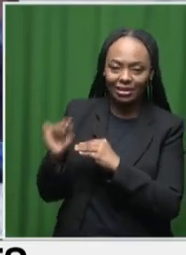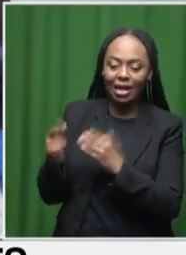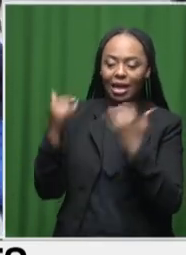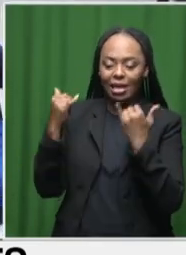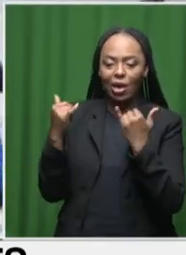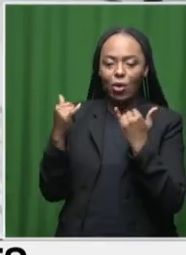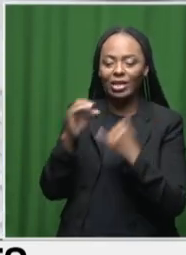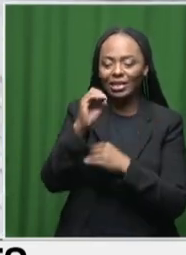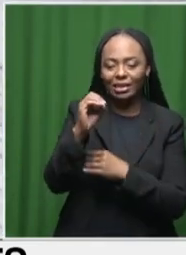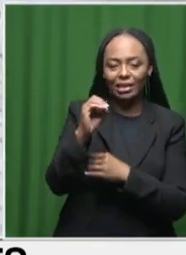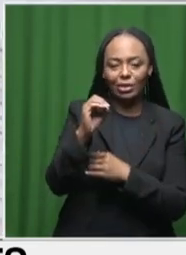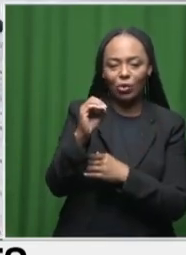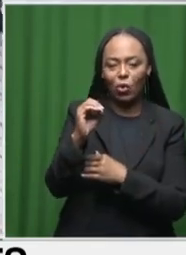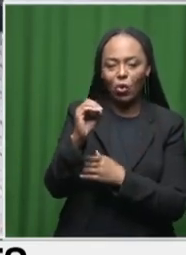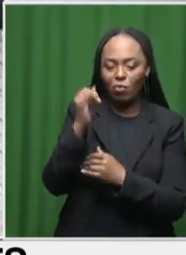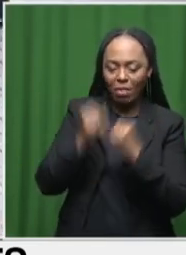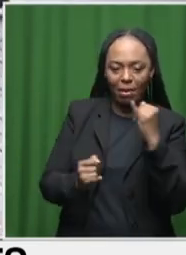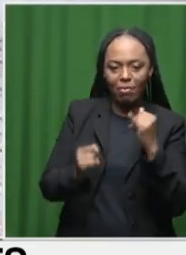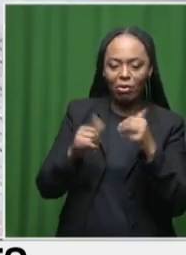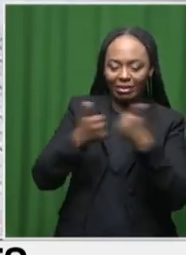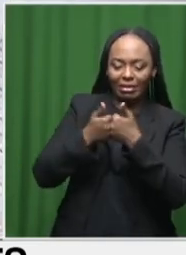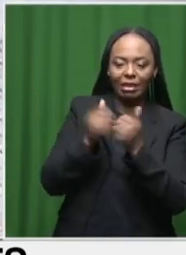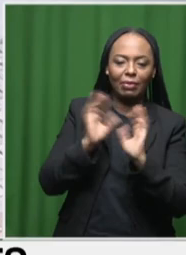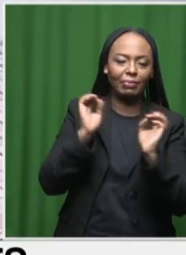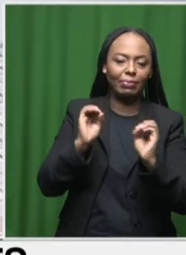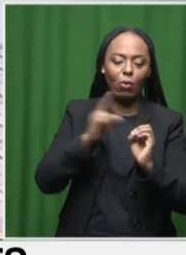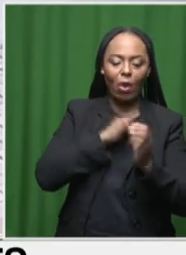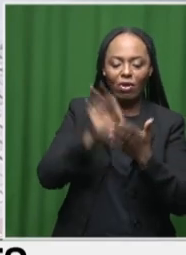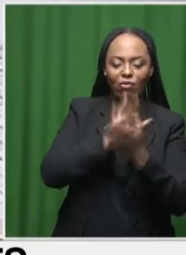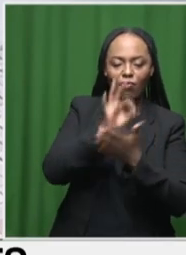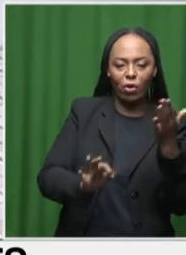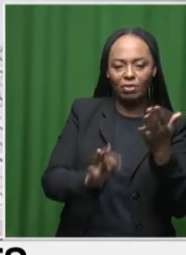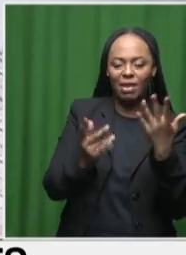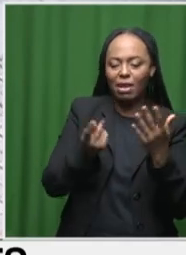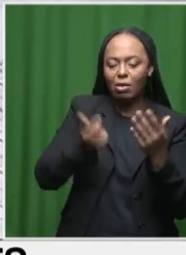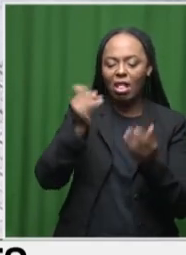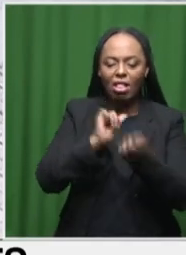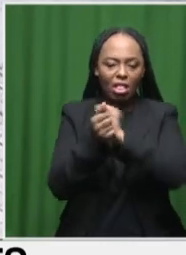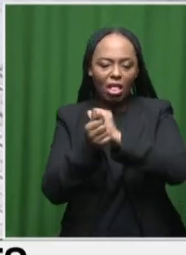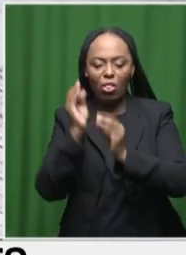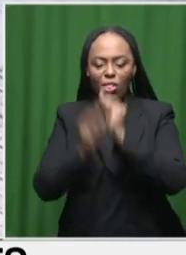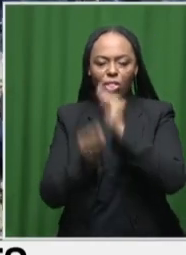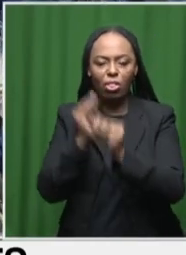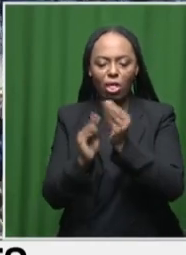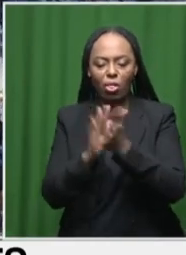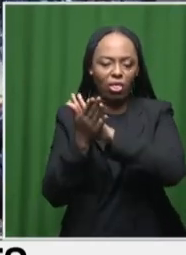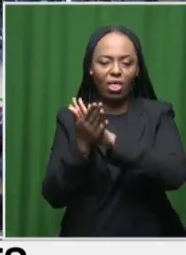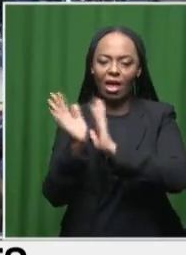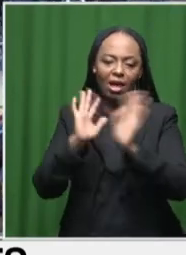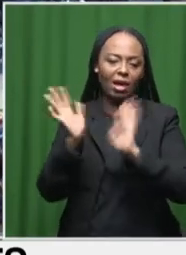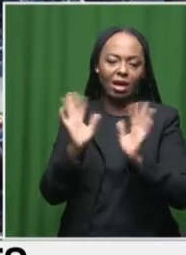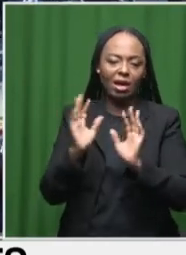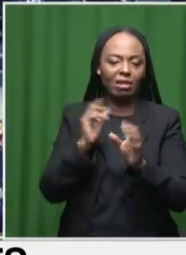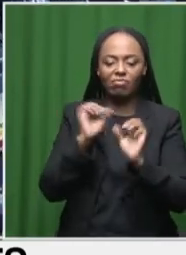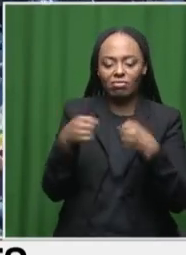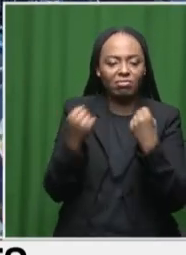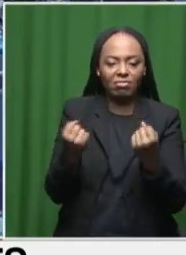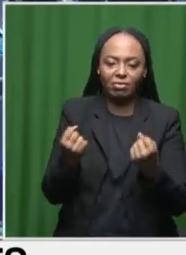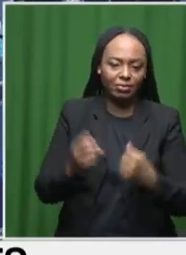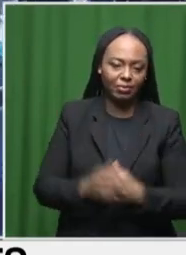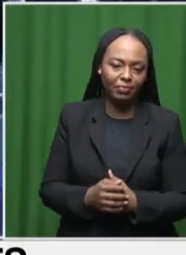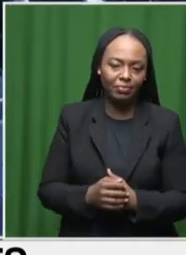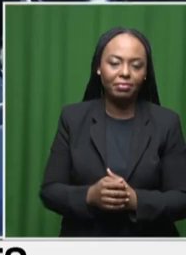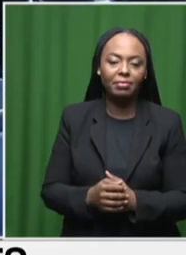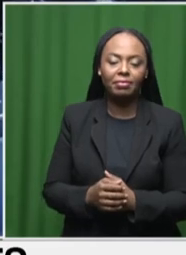we're going to have a zero defect voting system, because there will not be one spoiled vote. And that's one of the advantages that OpaVote will give to